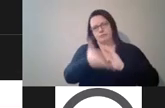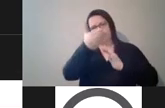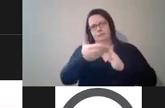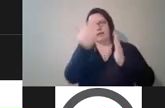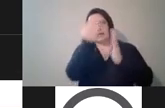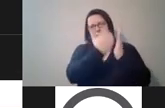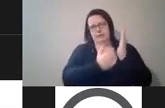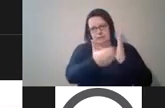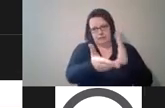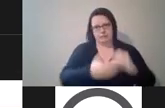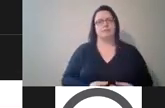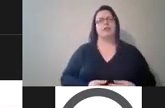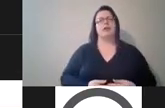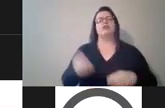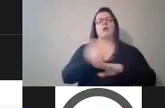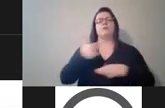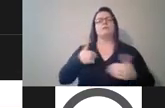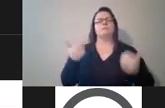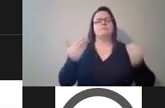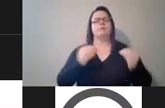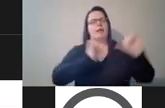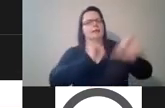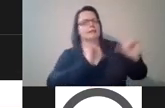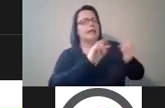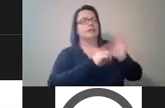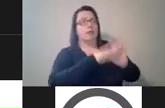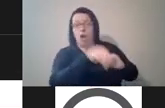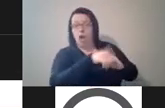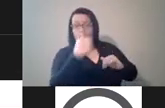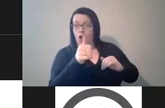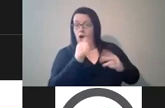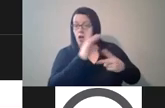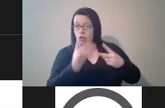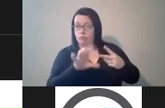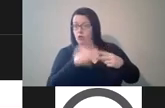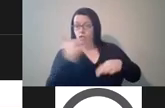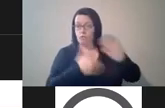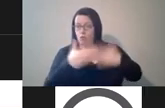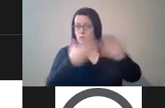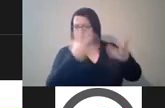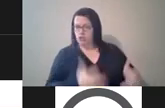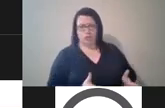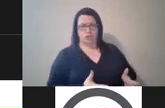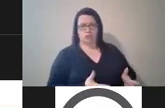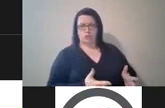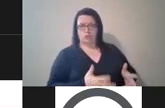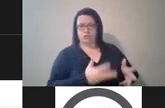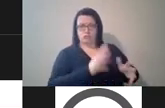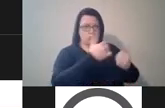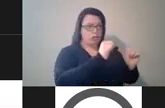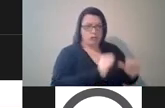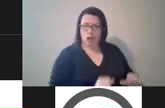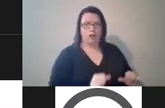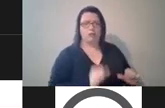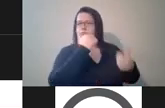So before I assess someone's capacity, have I exhausted all of the other options to mitigate risk? You know, sometimes if someone